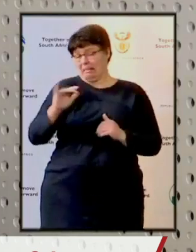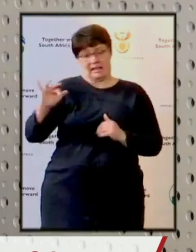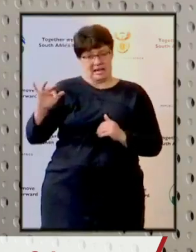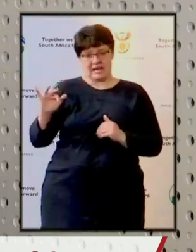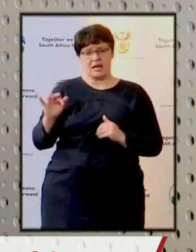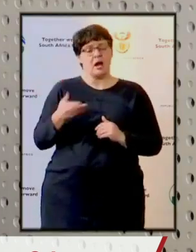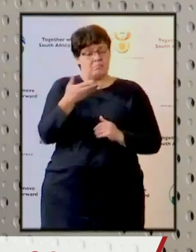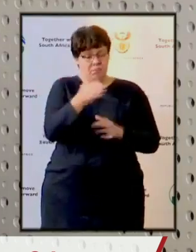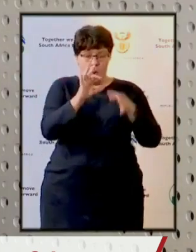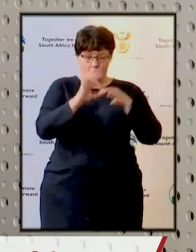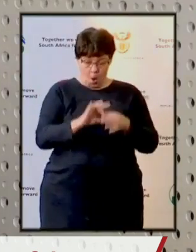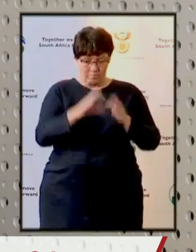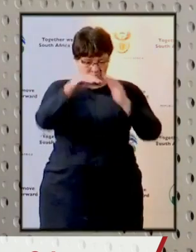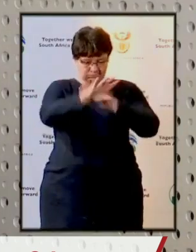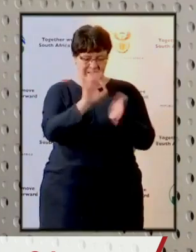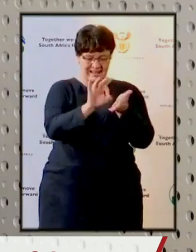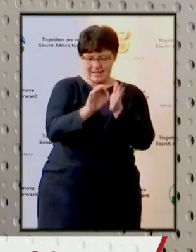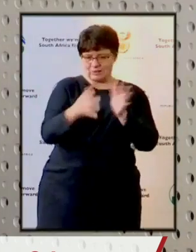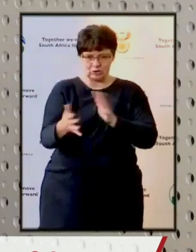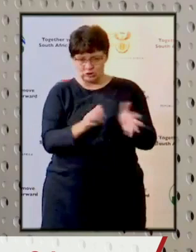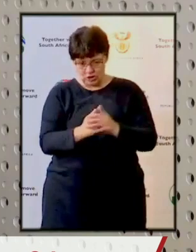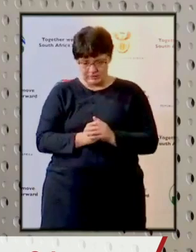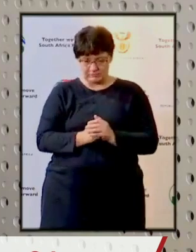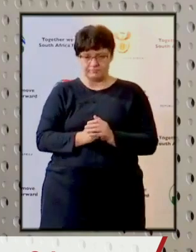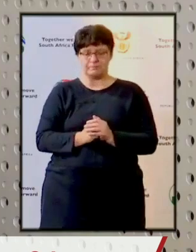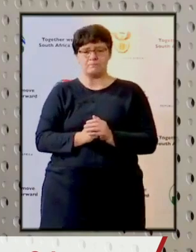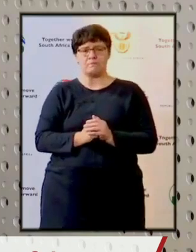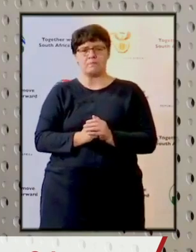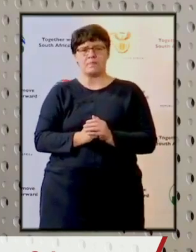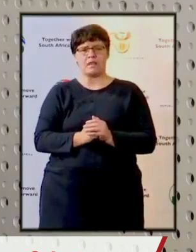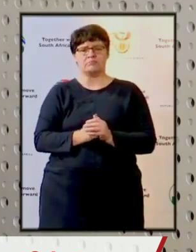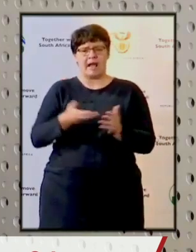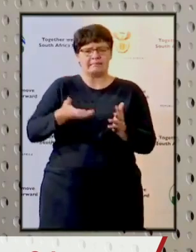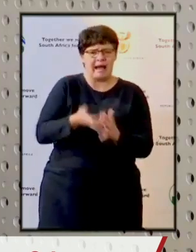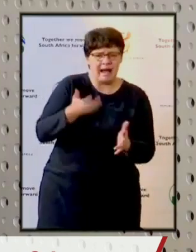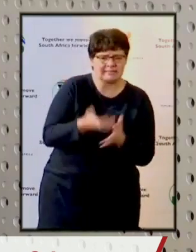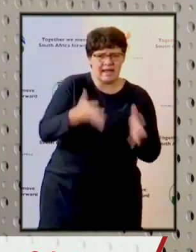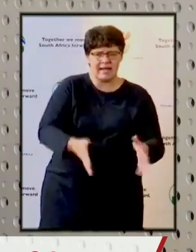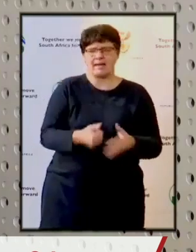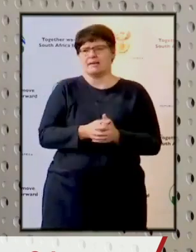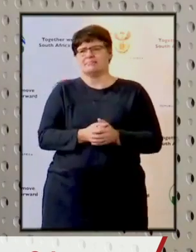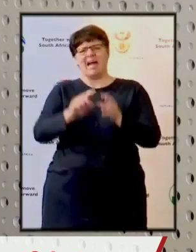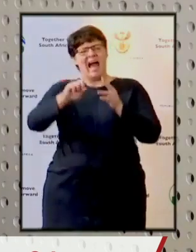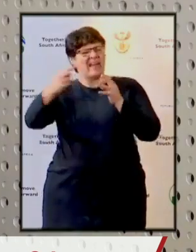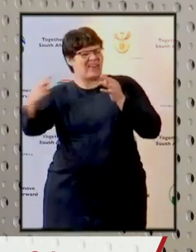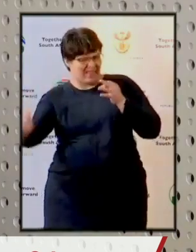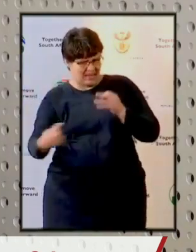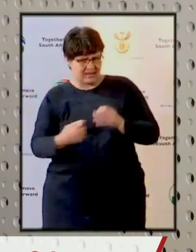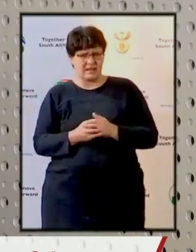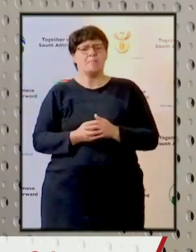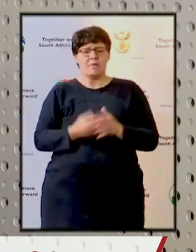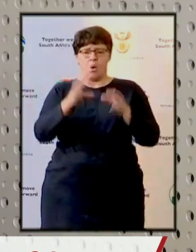are rendered at home, workers who are domestic workers, gardeners, and other services that are provided at